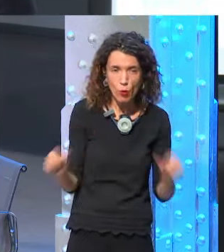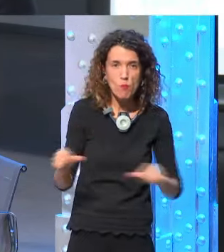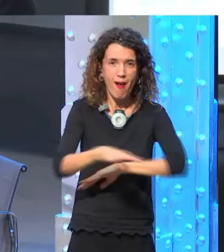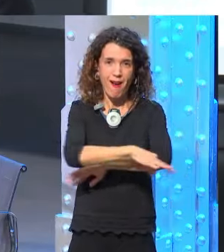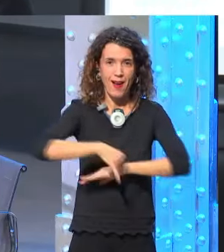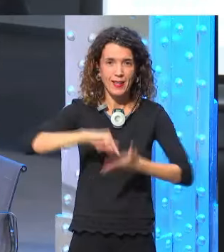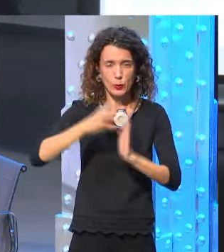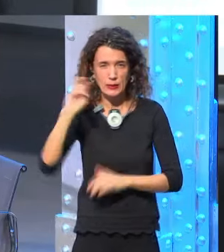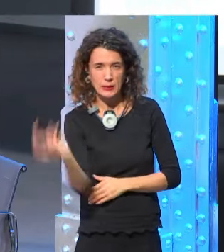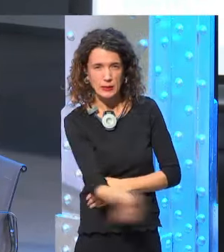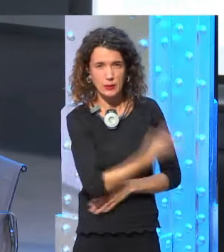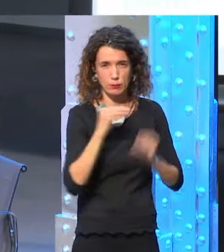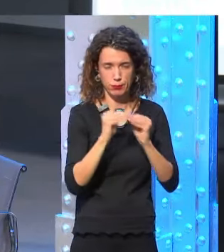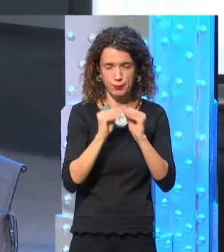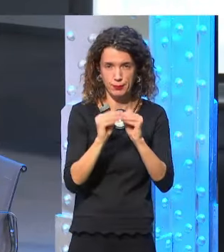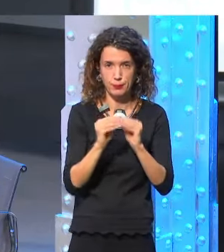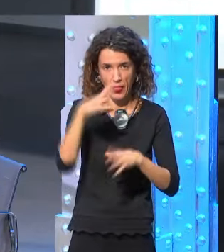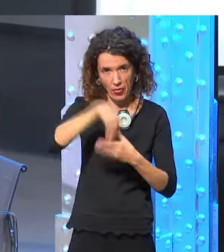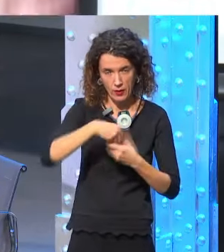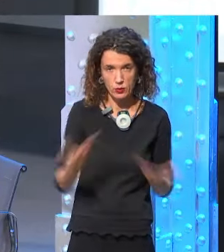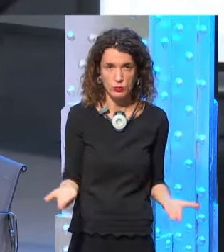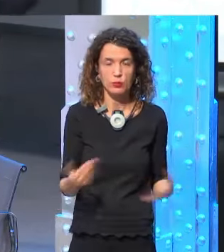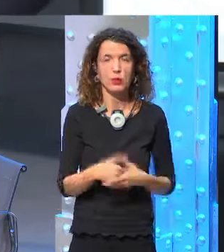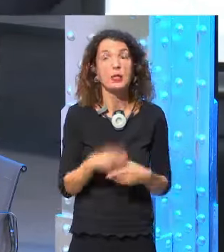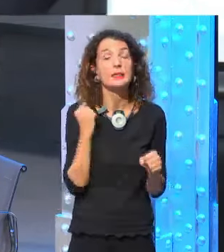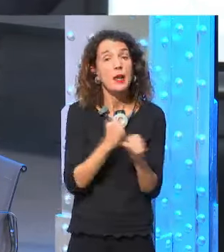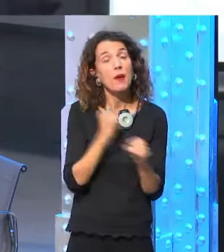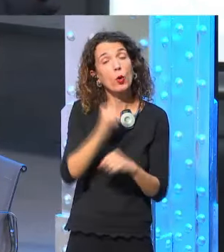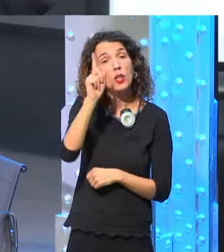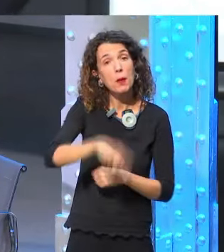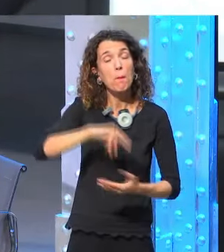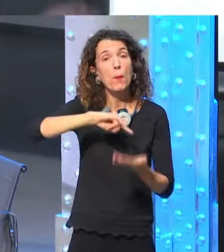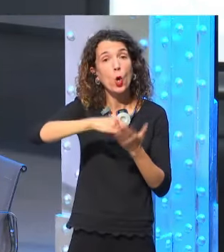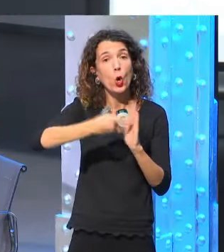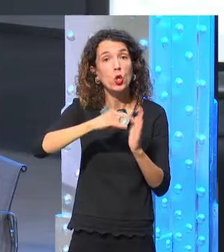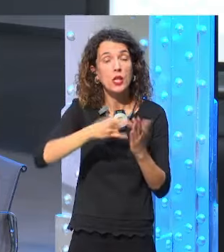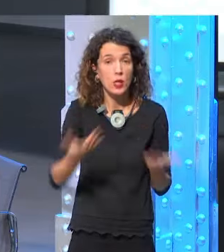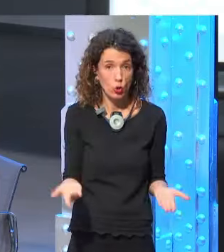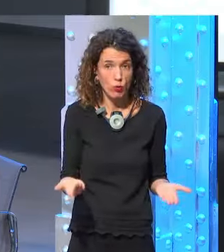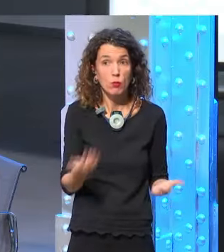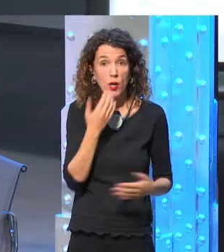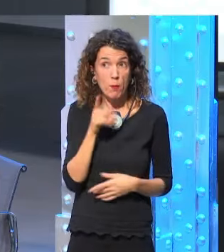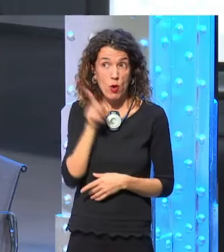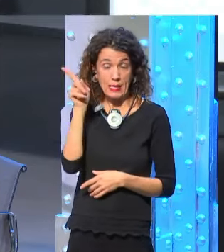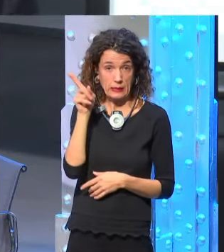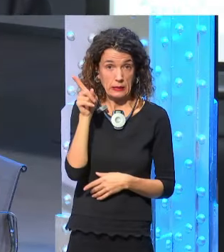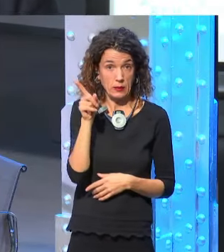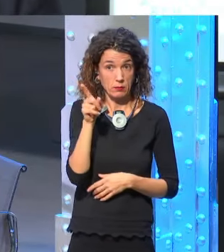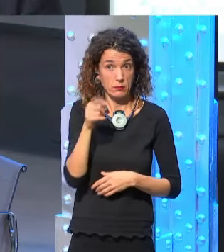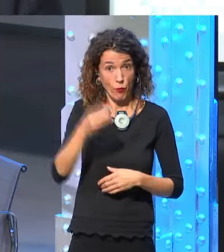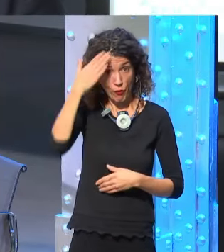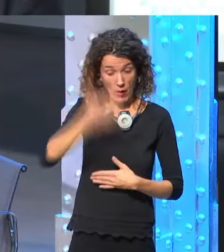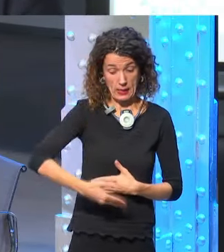laws. We've been working on projects like this. Here now the research starts to come in. This is a facade, for example, which is